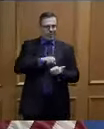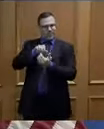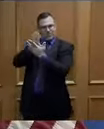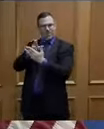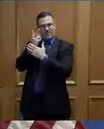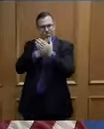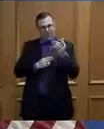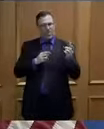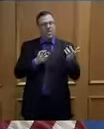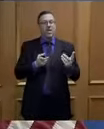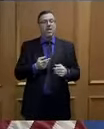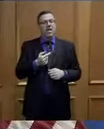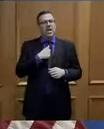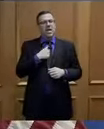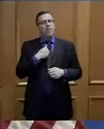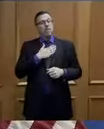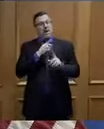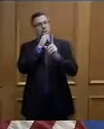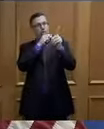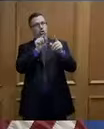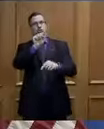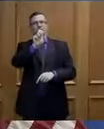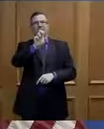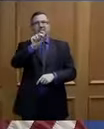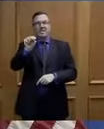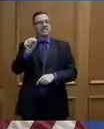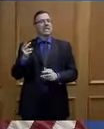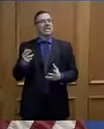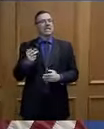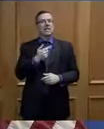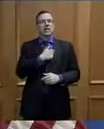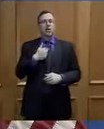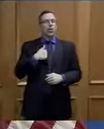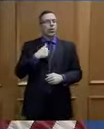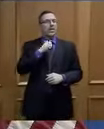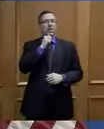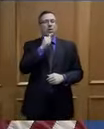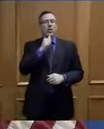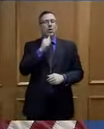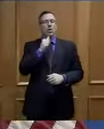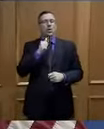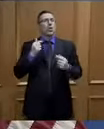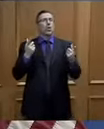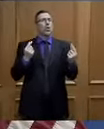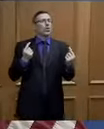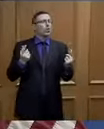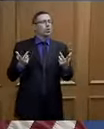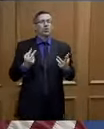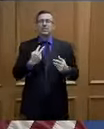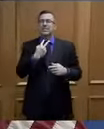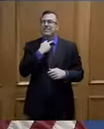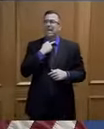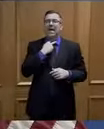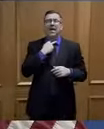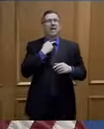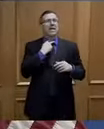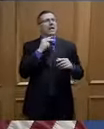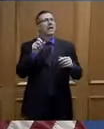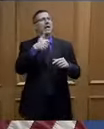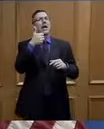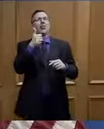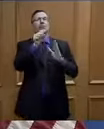said, that we don't run after what somebody else is doing or listen too much